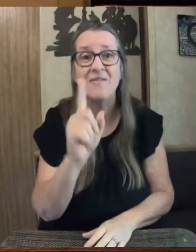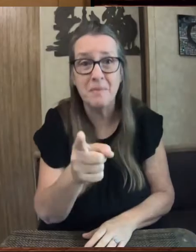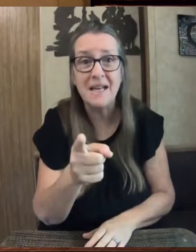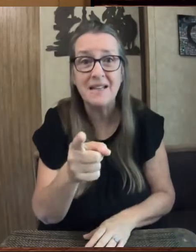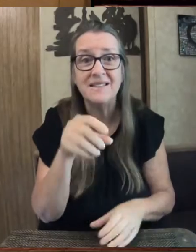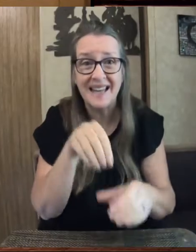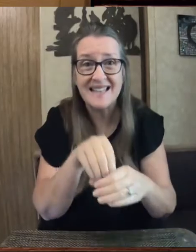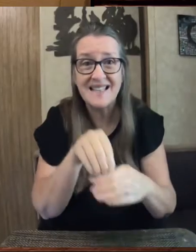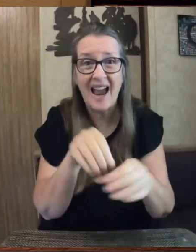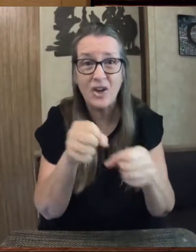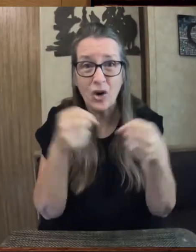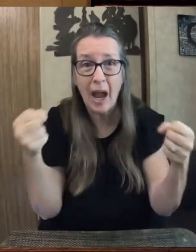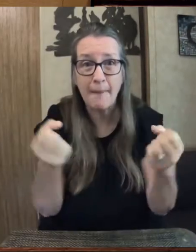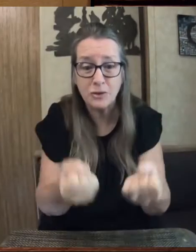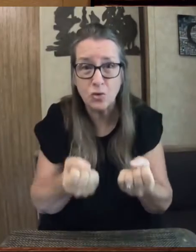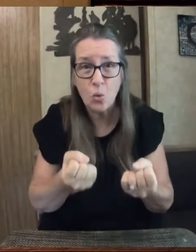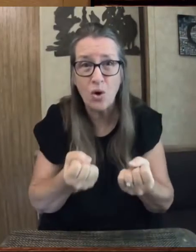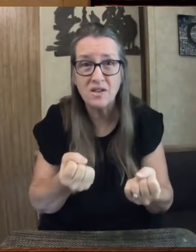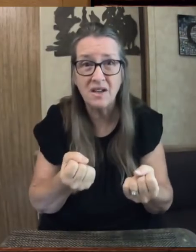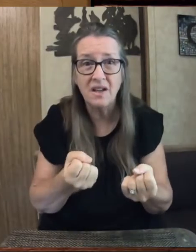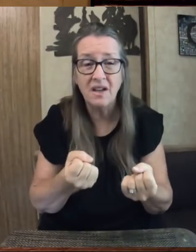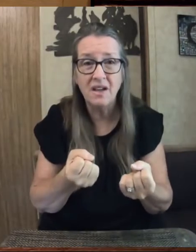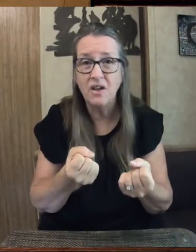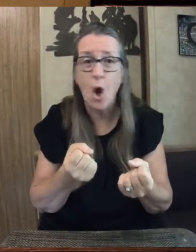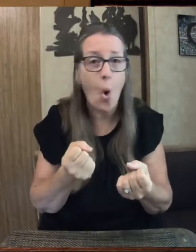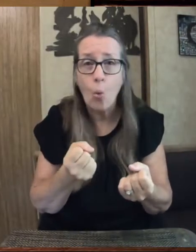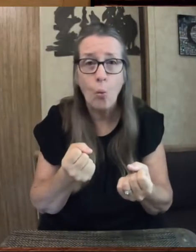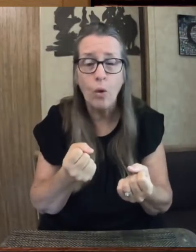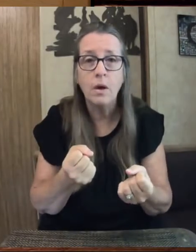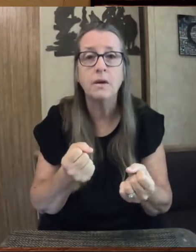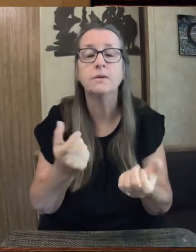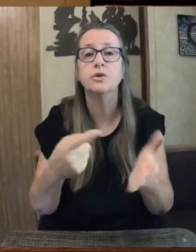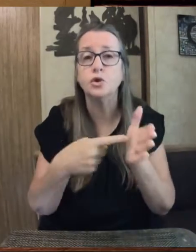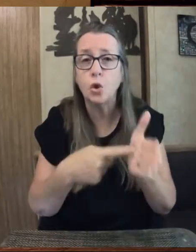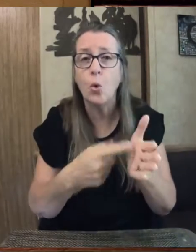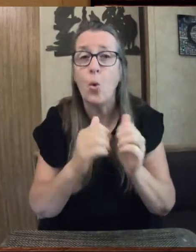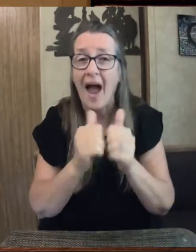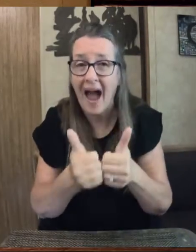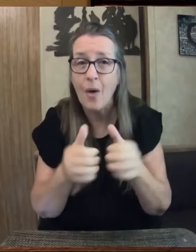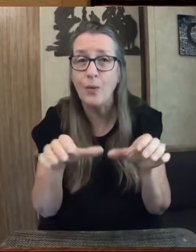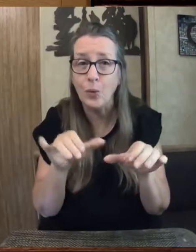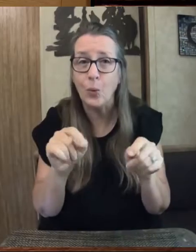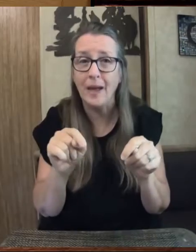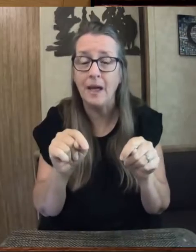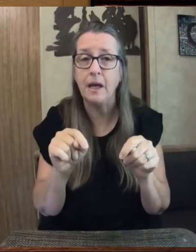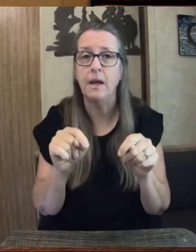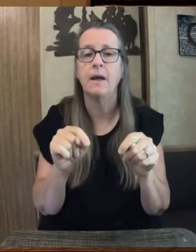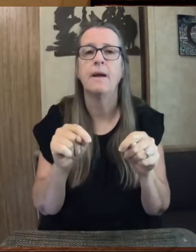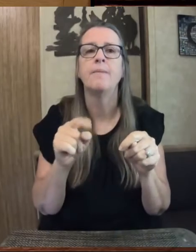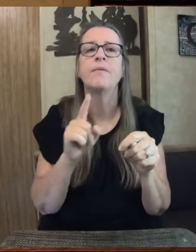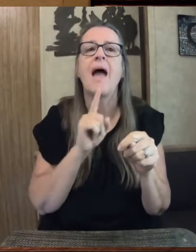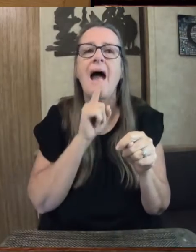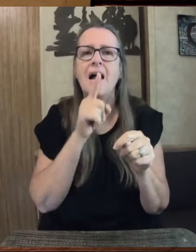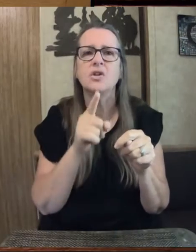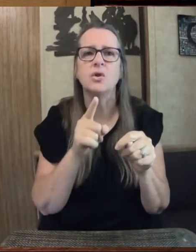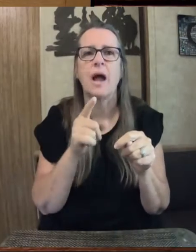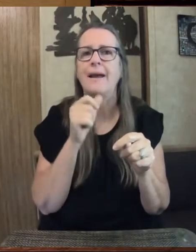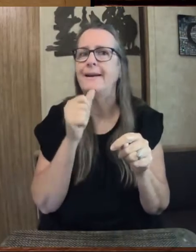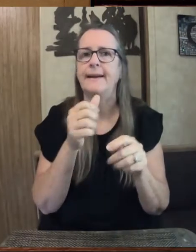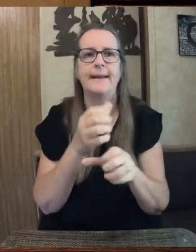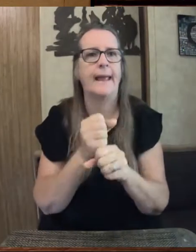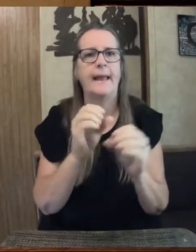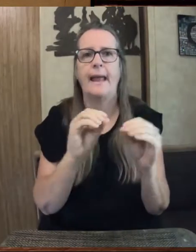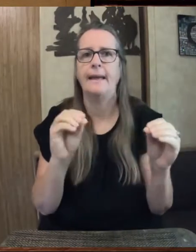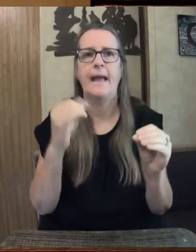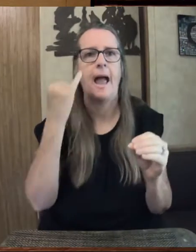45 minutes in your cabinets, in drawers, in forks. No, we're just going to show you how we do ours. And I actually didn't get